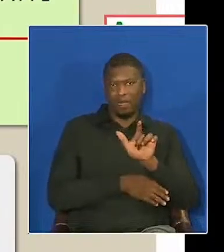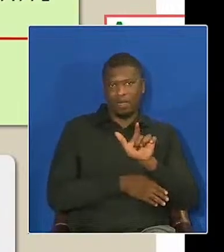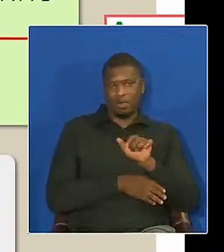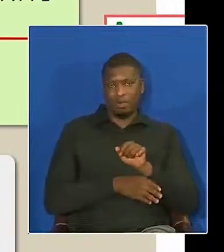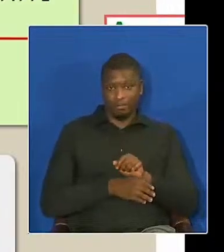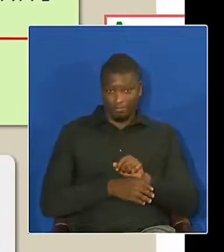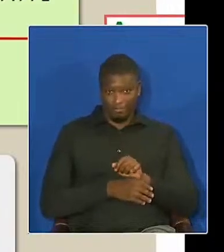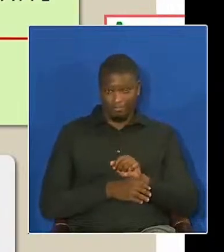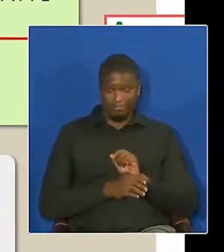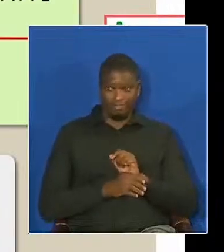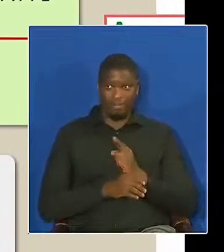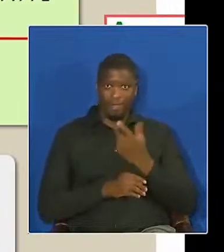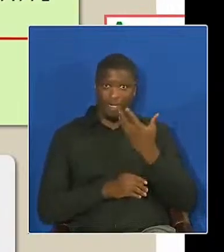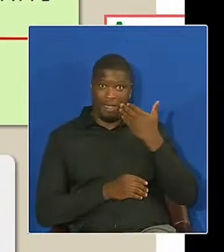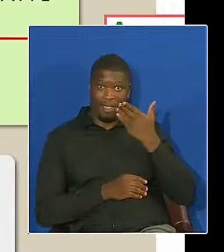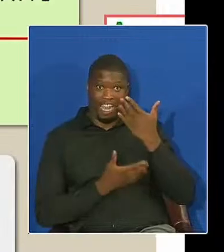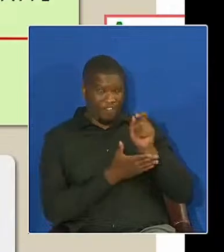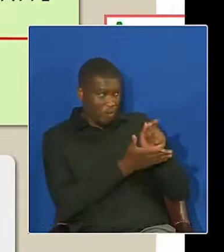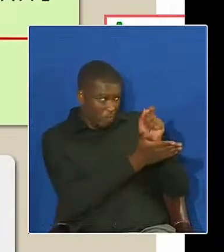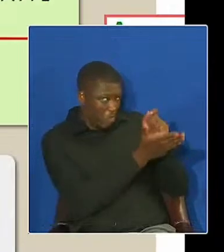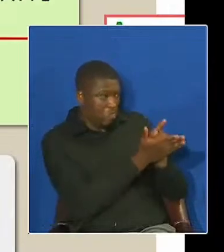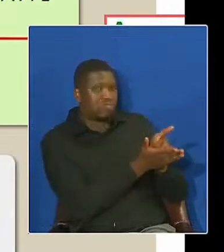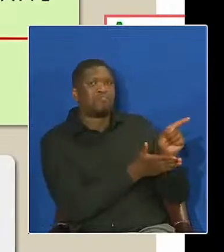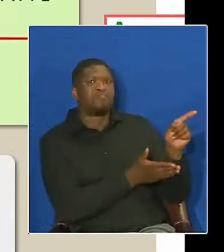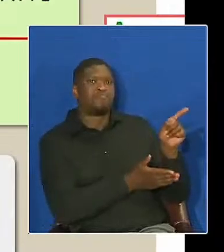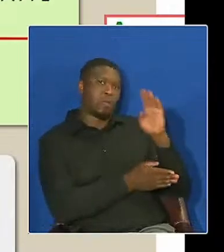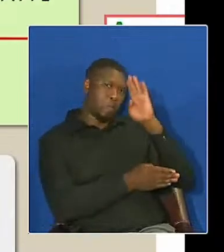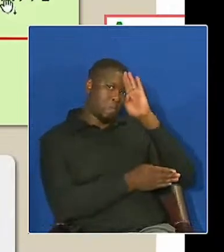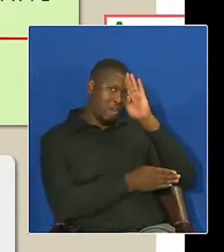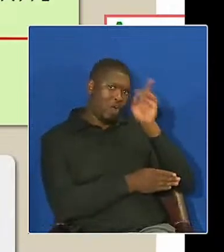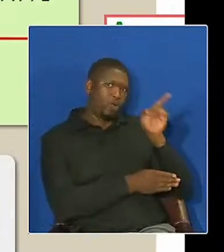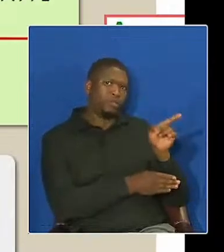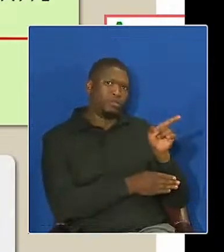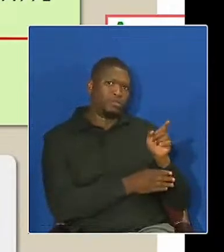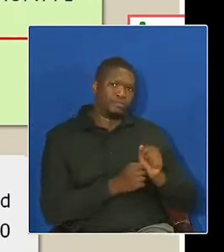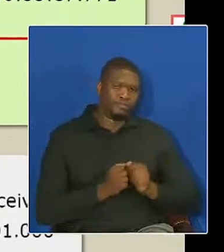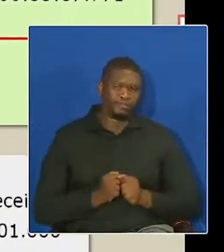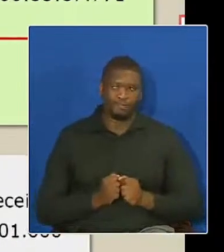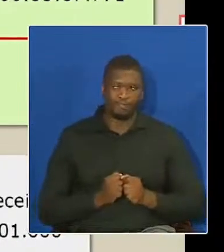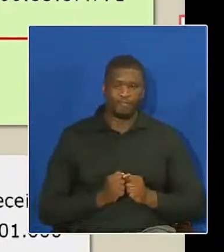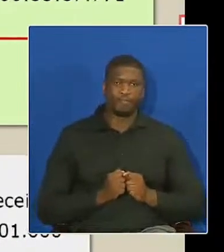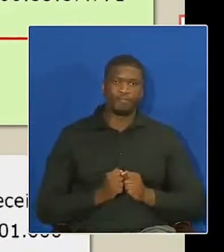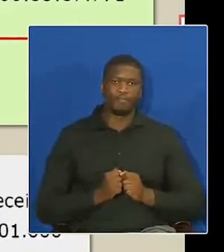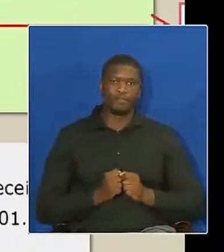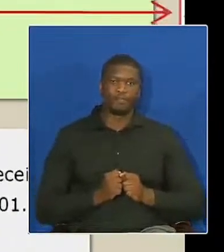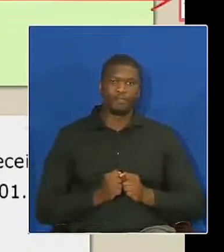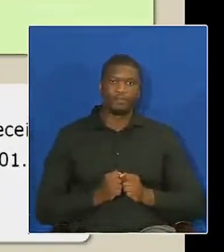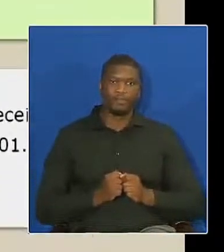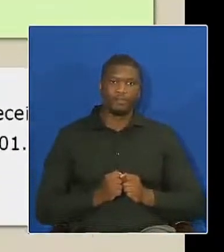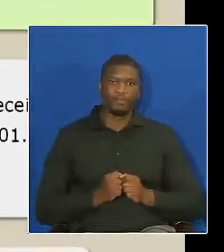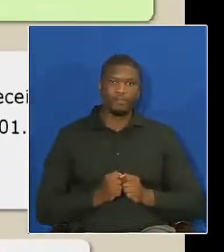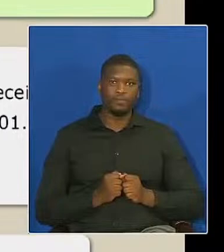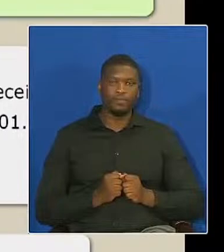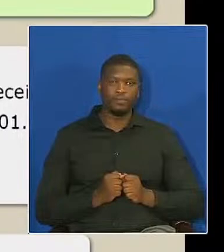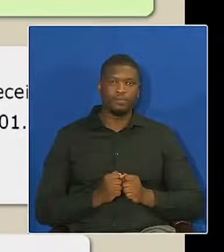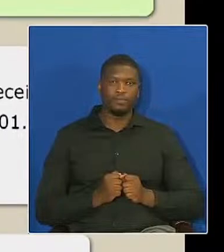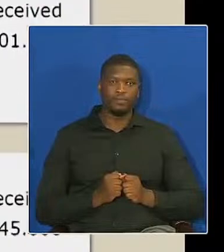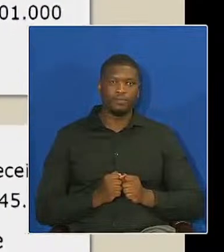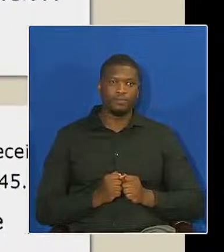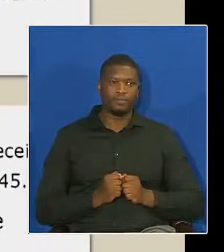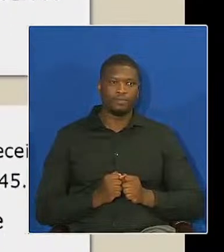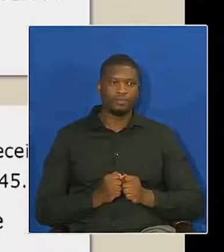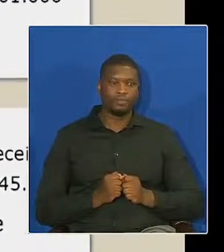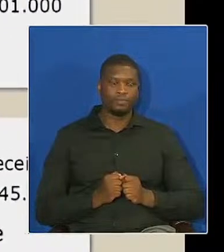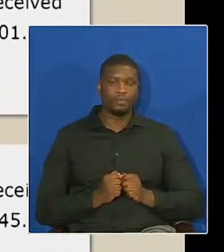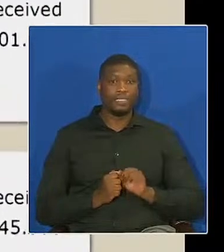that Mr. Matlala is sending to Mr. Mokhotsi. And